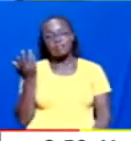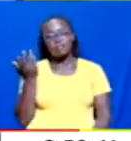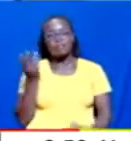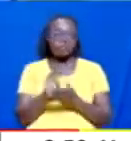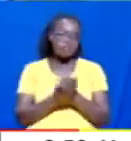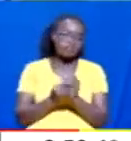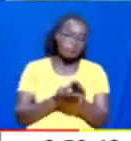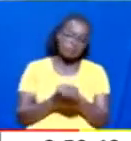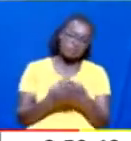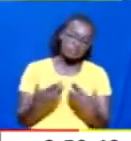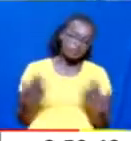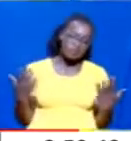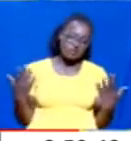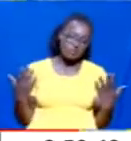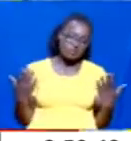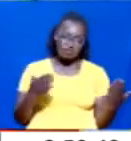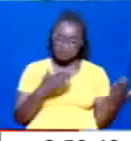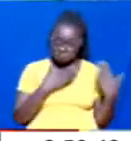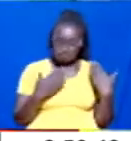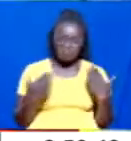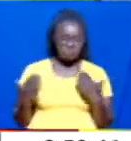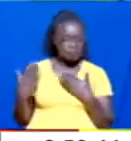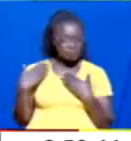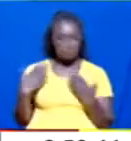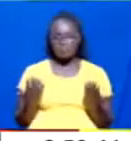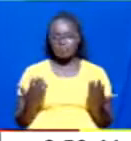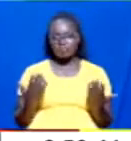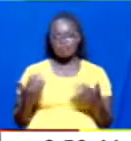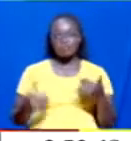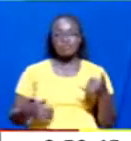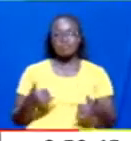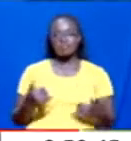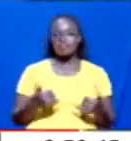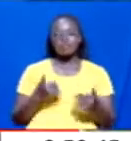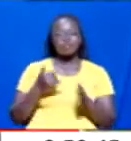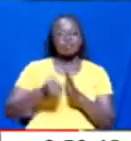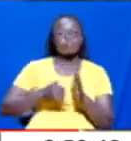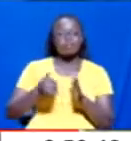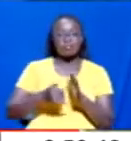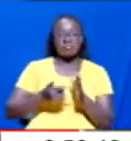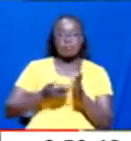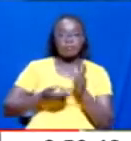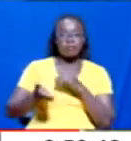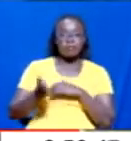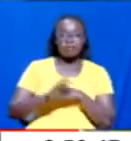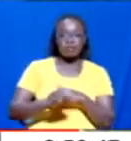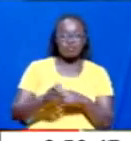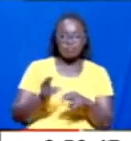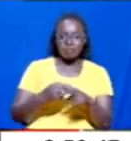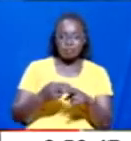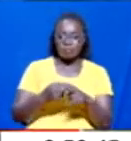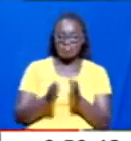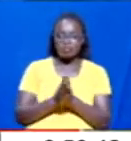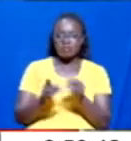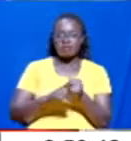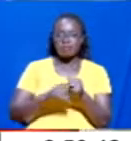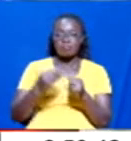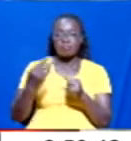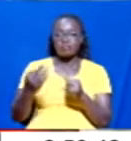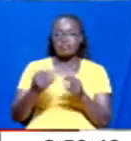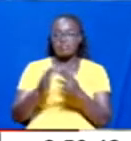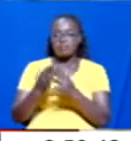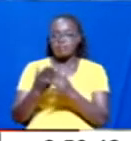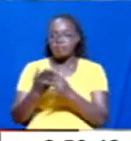hands, used to bath and enjoy the train. This is coming back. The 63-kilometer stretch between Kisumu and